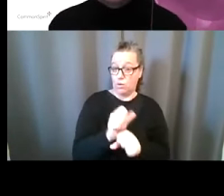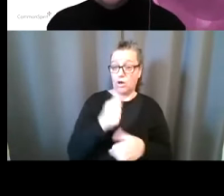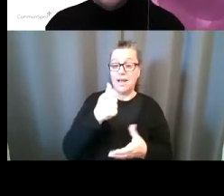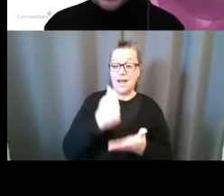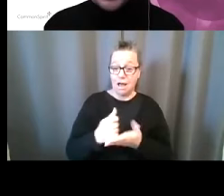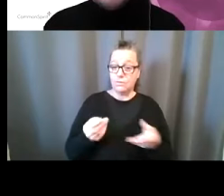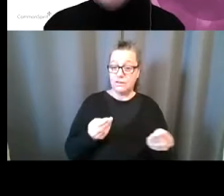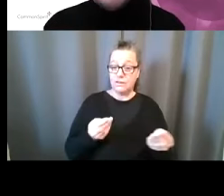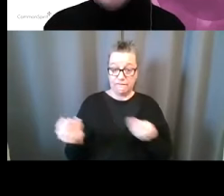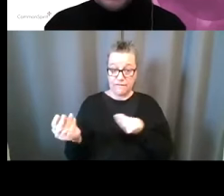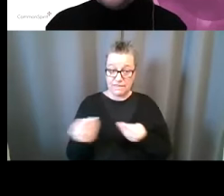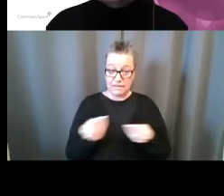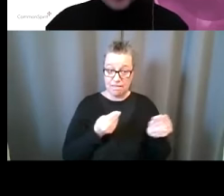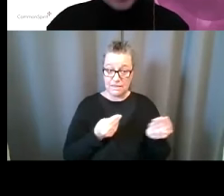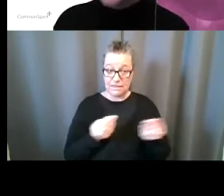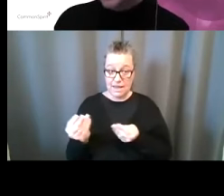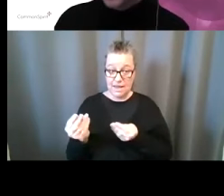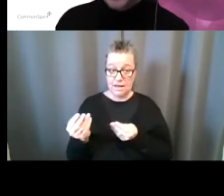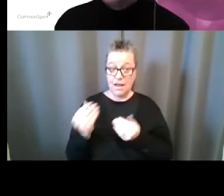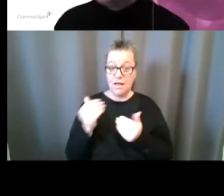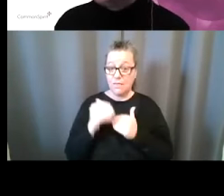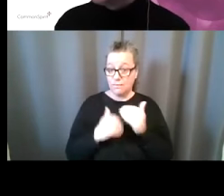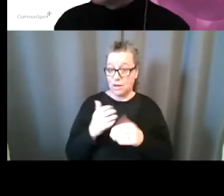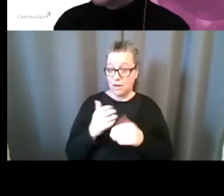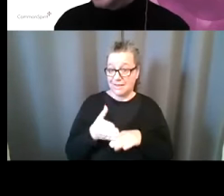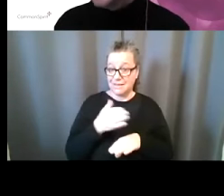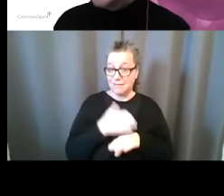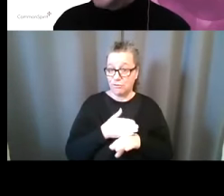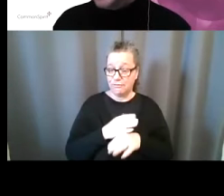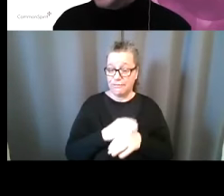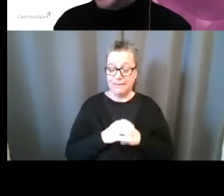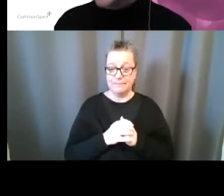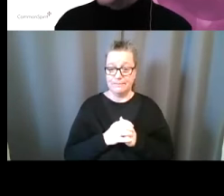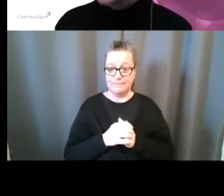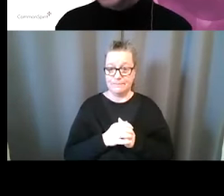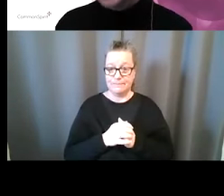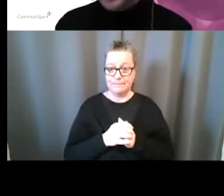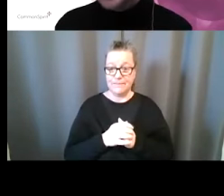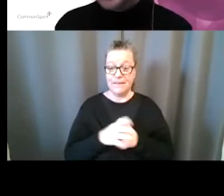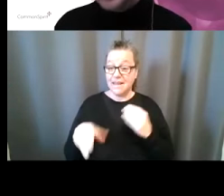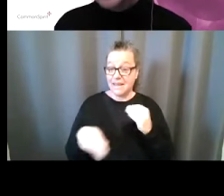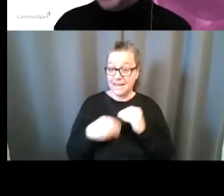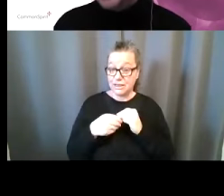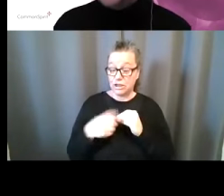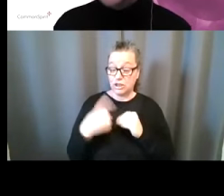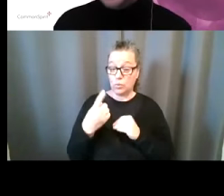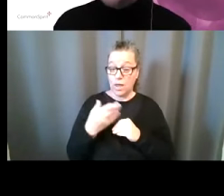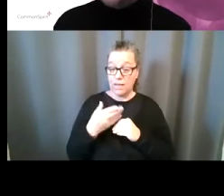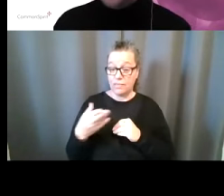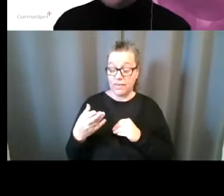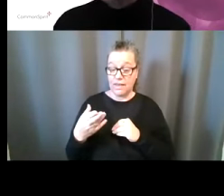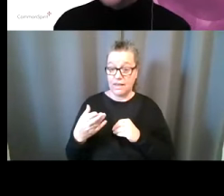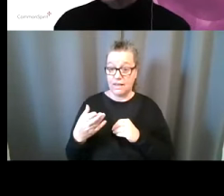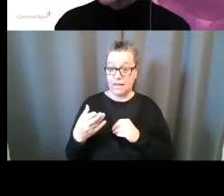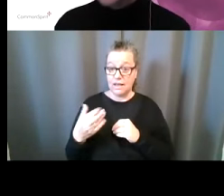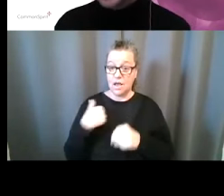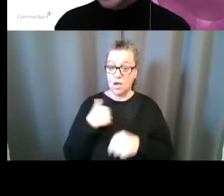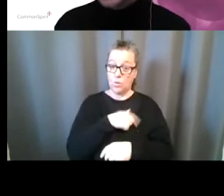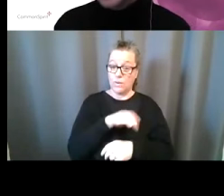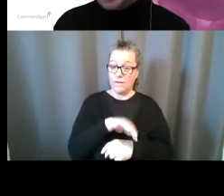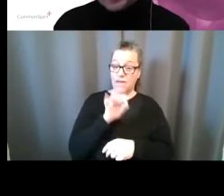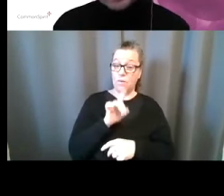facilitate the process improvement. In addition, one of the things that we felt was